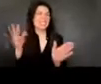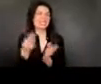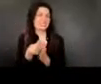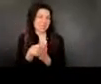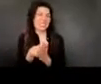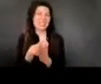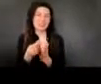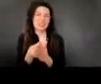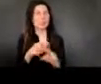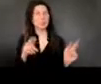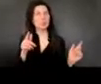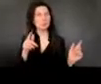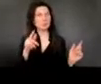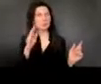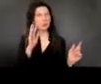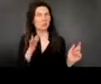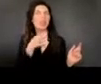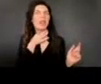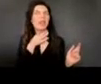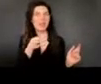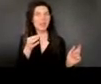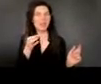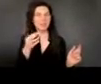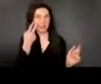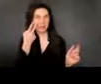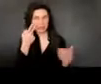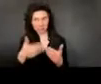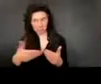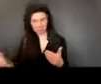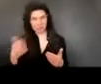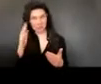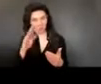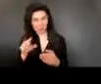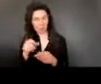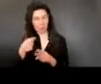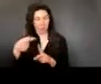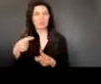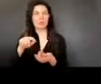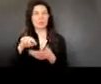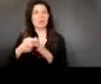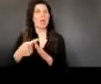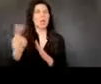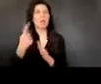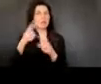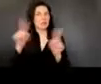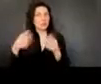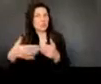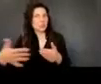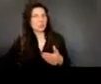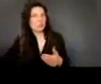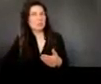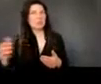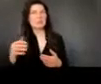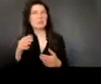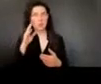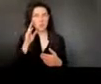going to be if this is going to be a catalyst, for example, like Delanda says, this kind of, if there's going to be an opening for a